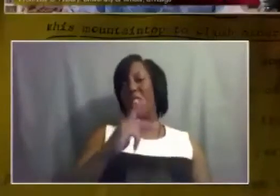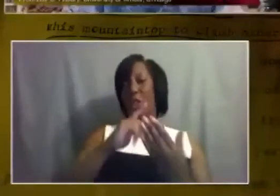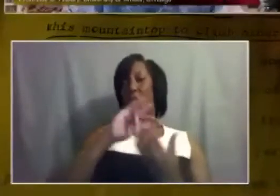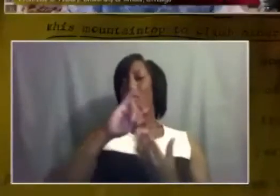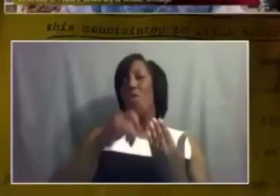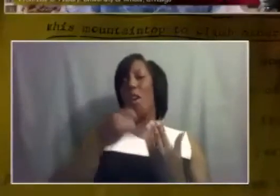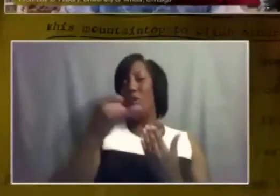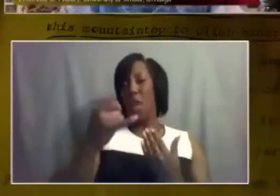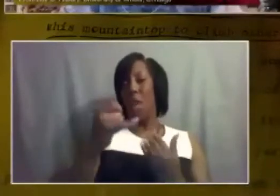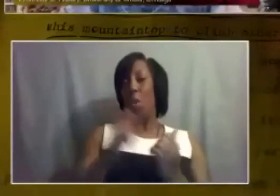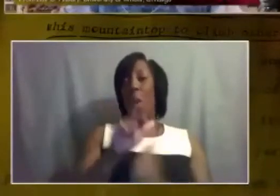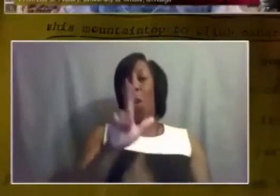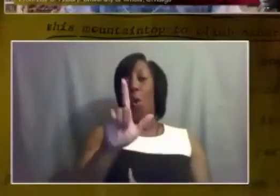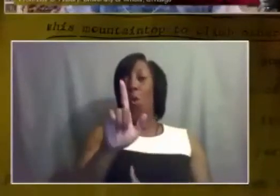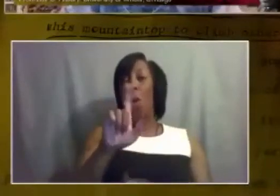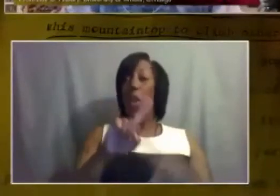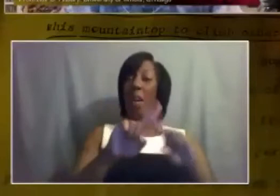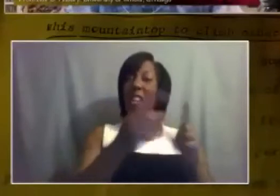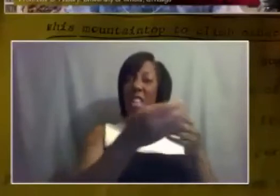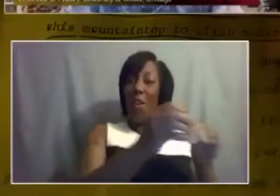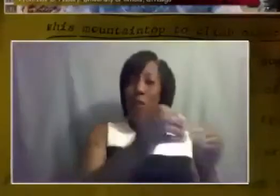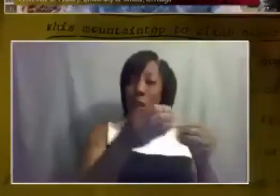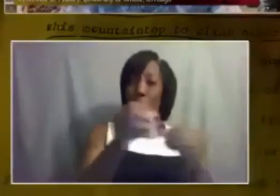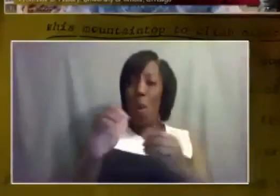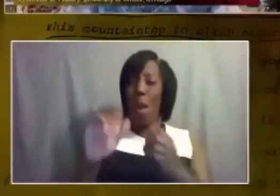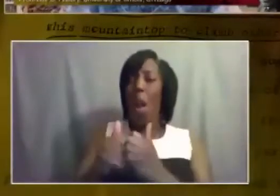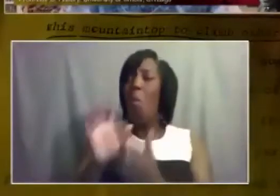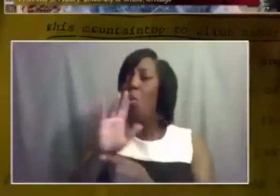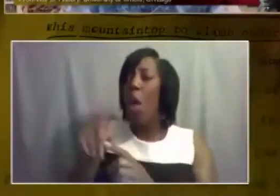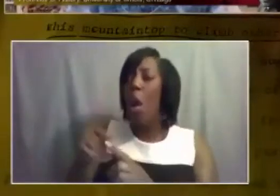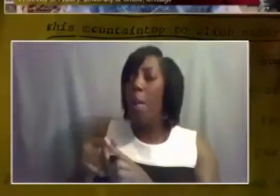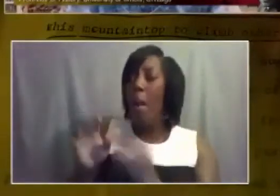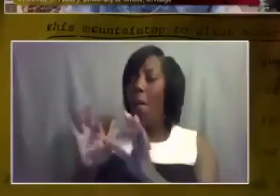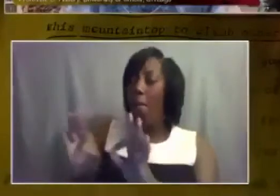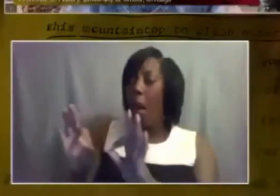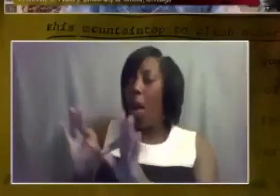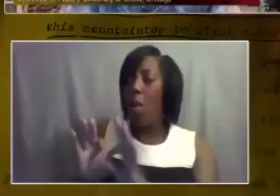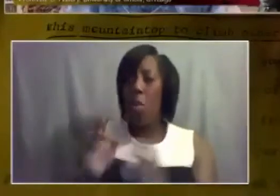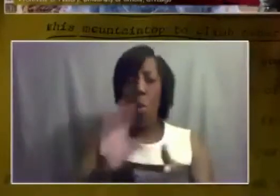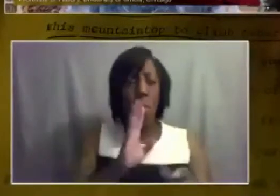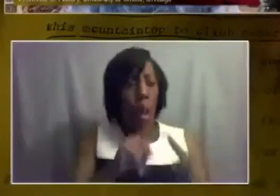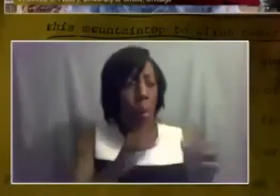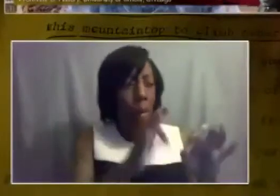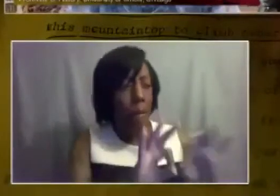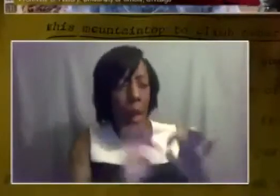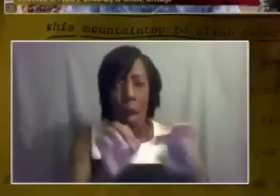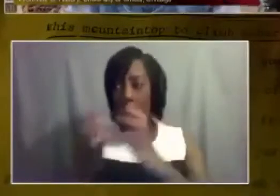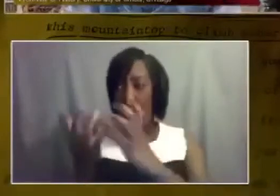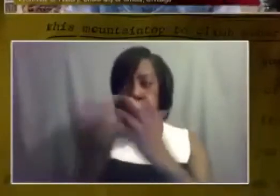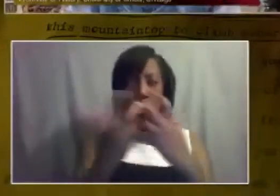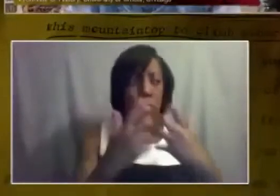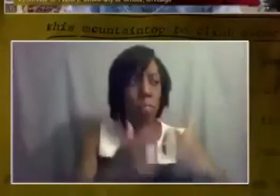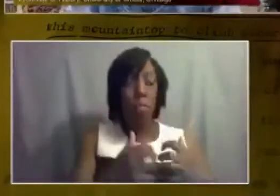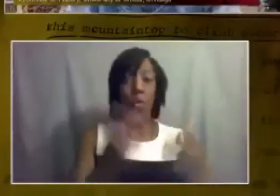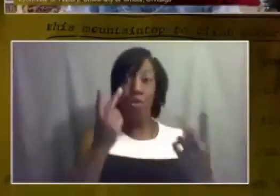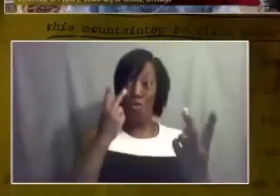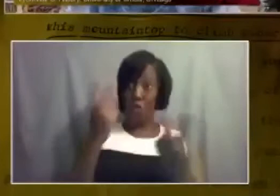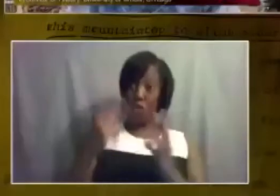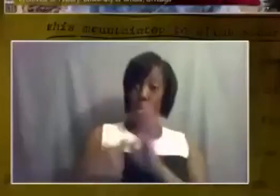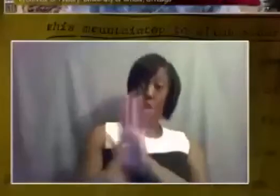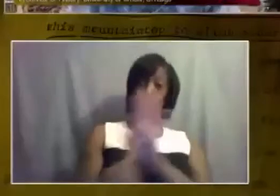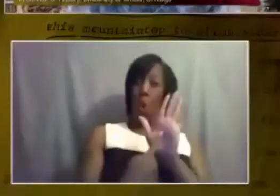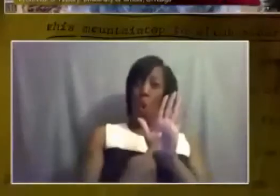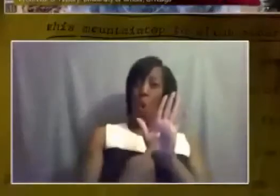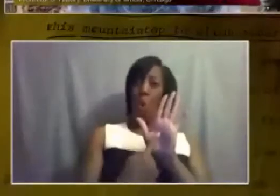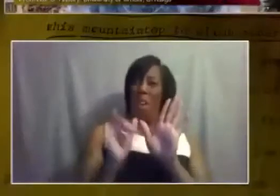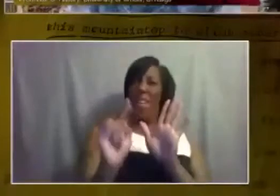what level are these organizations talking about values, and how do we get to that place of then that real translation, right? How do we get to